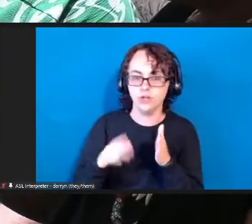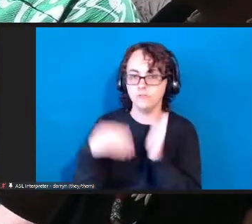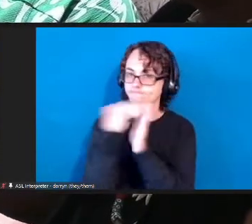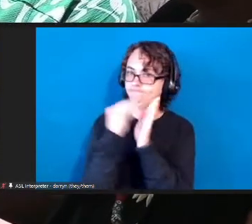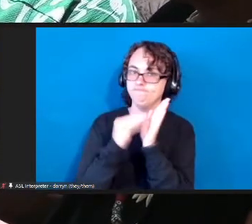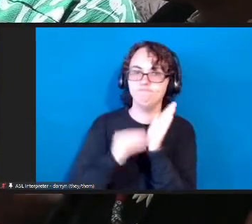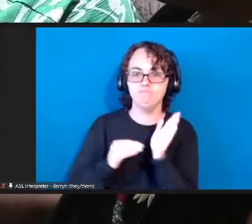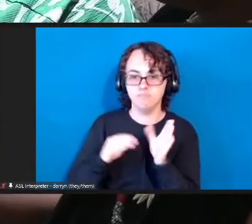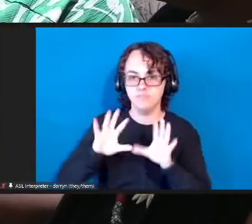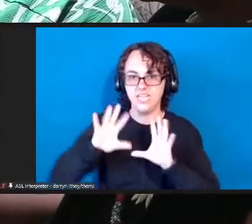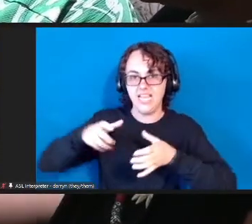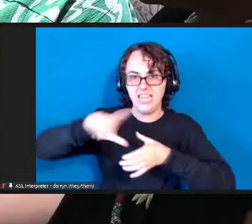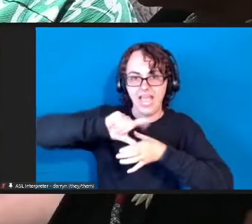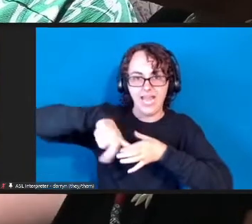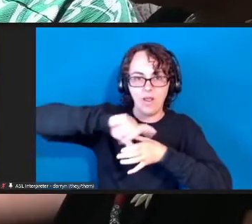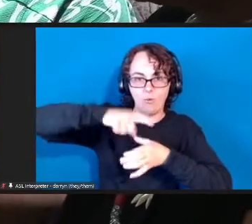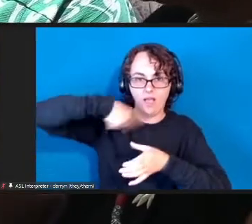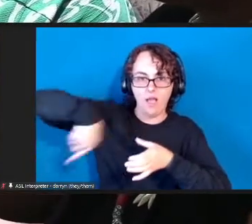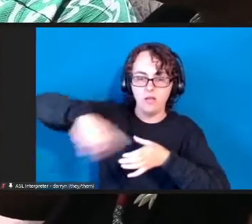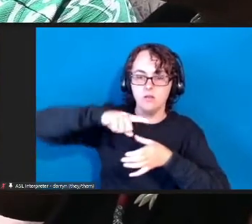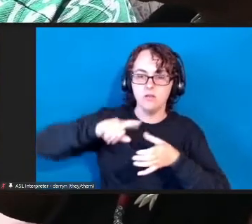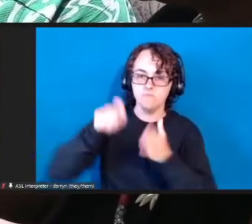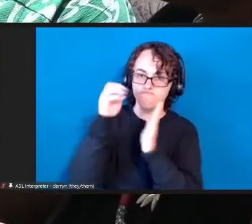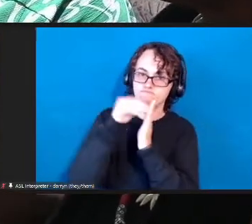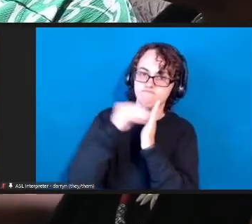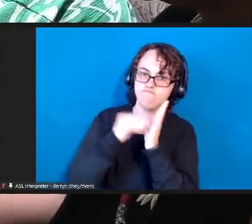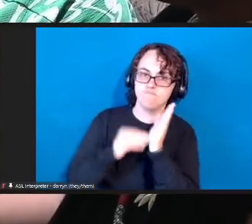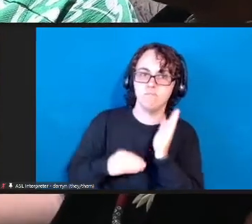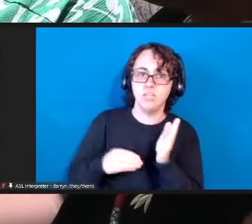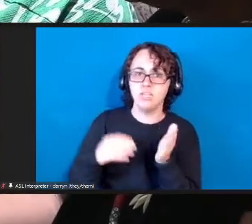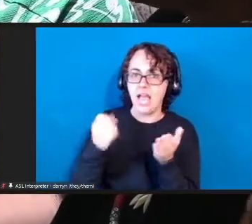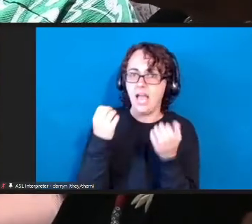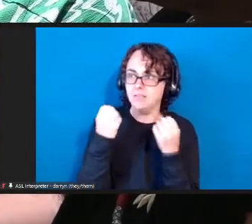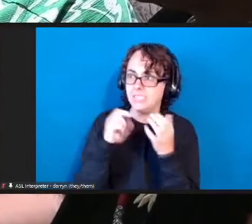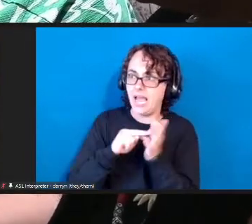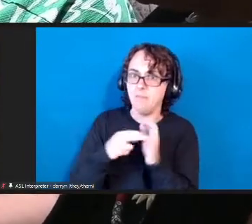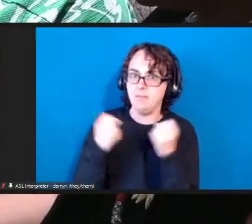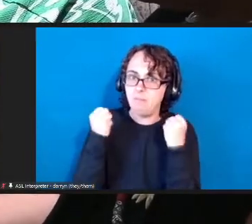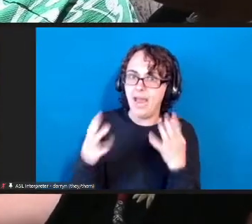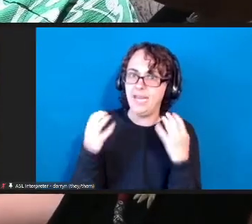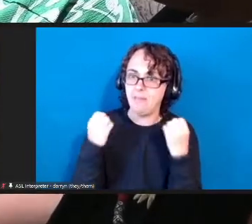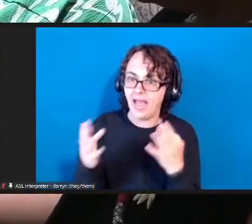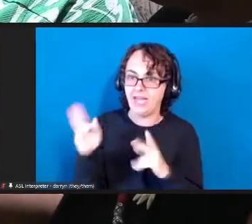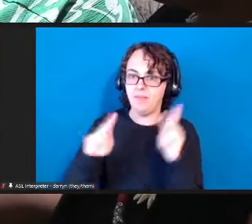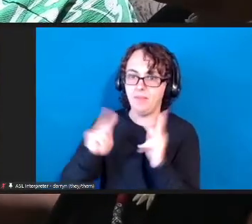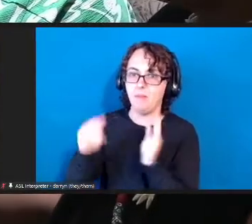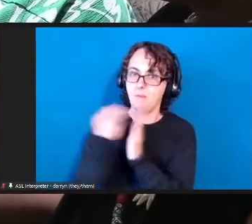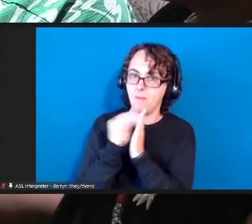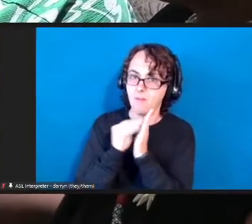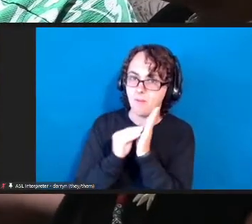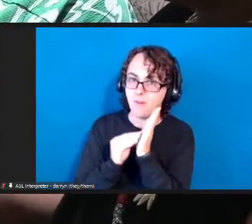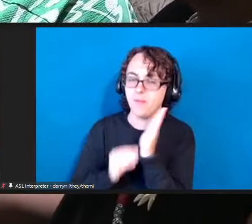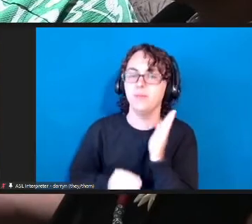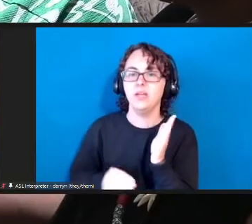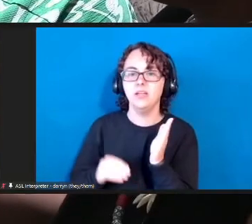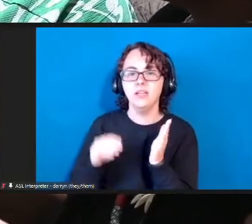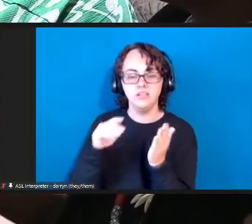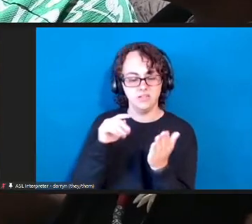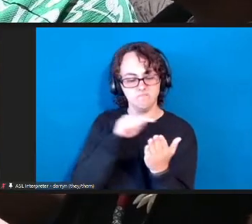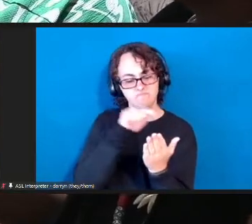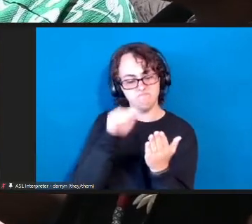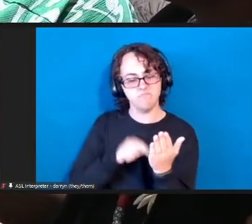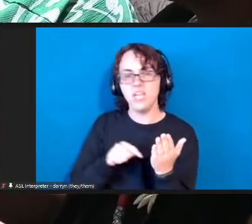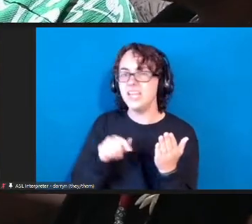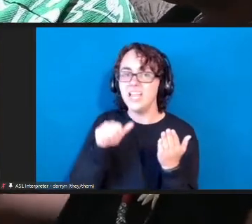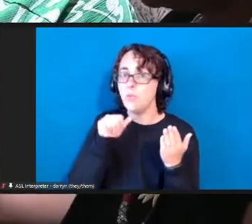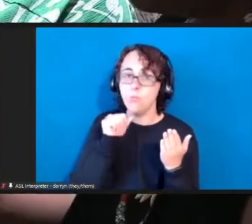that area or had recently moved to that area. And I'm talking about dozens and dozens of people. And they were not being paid extra for it. They were